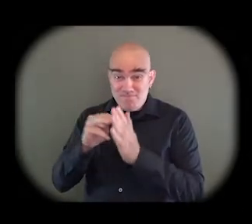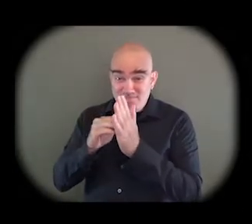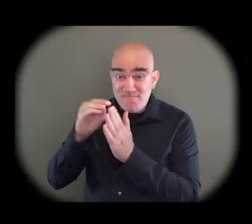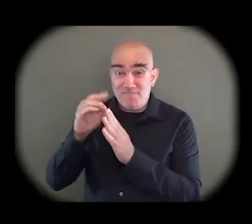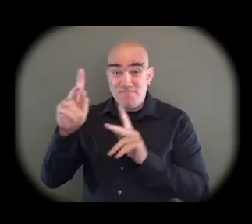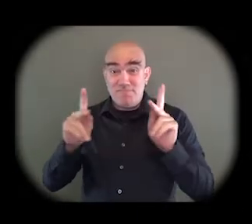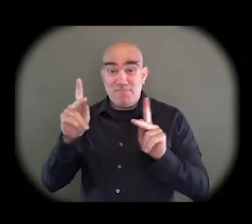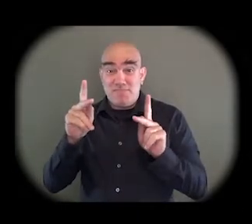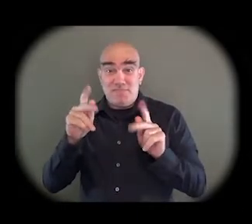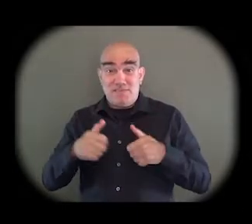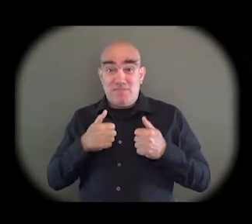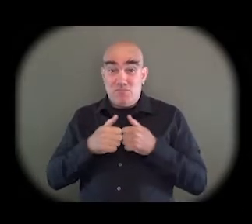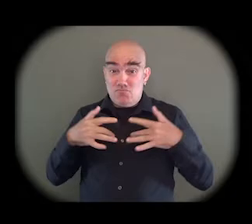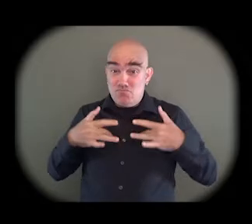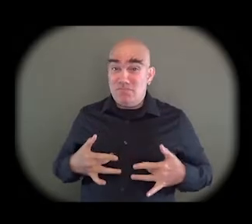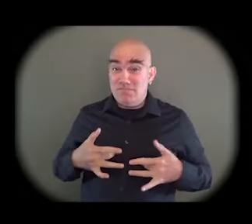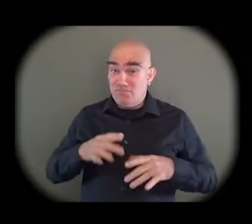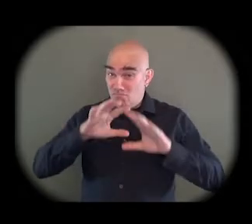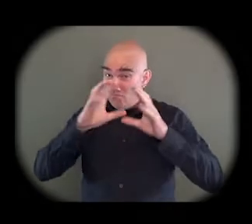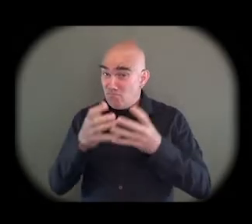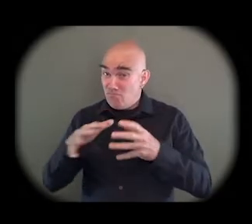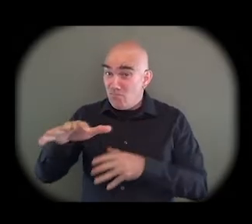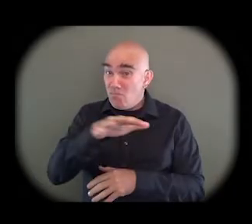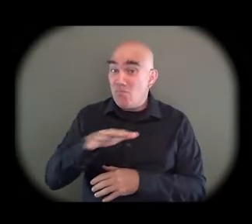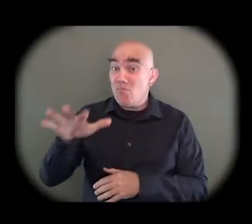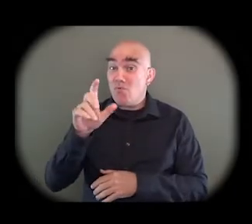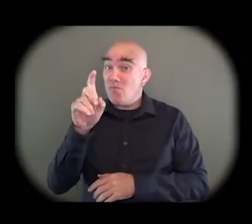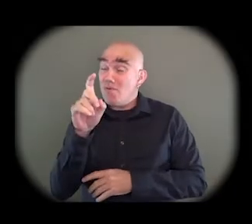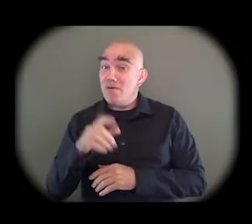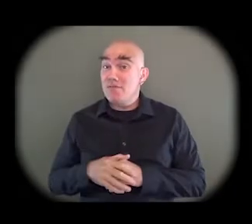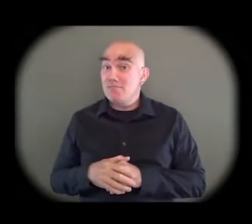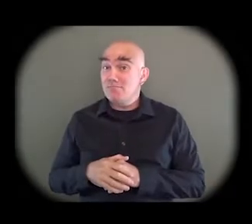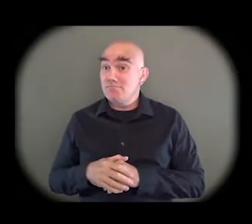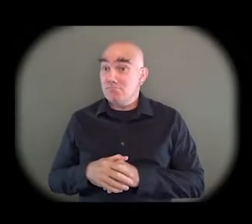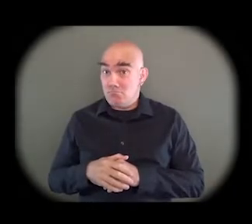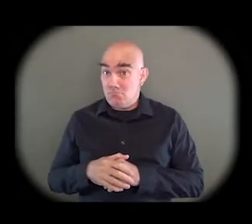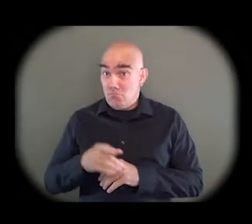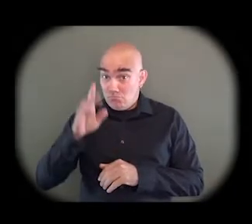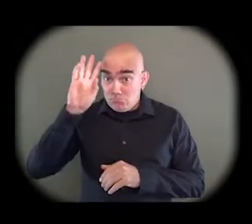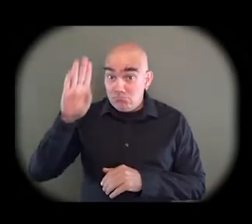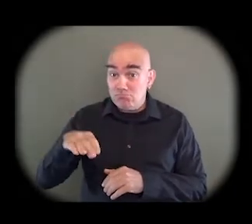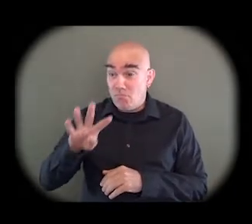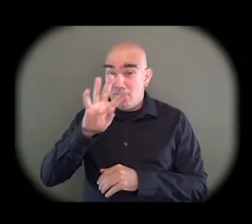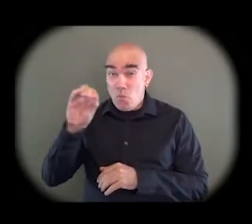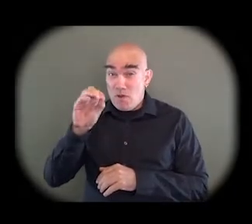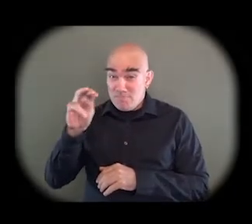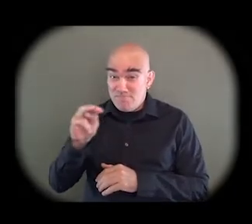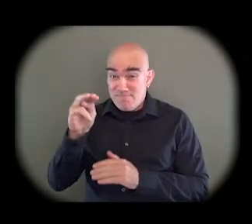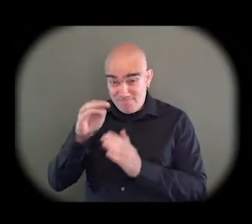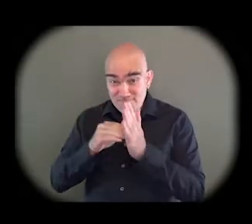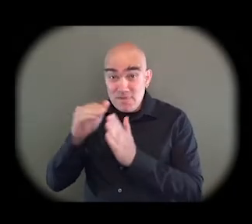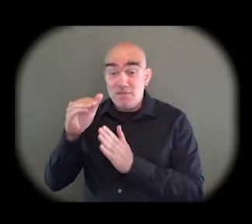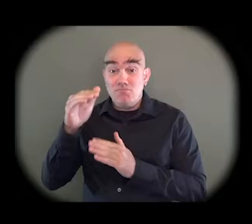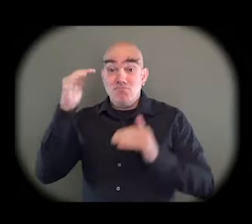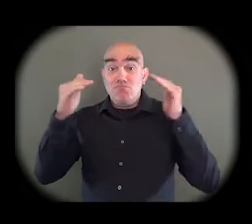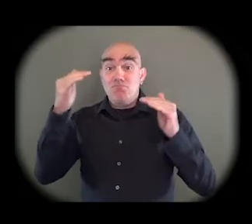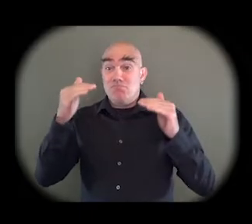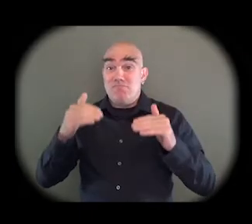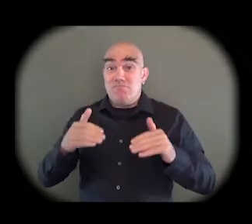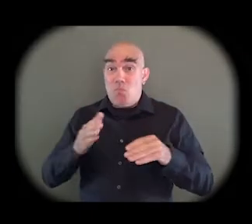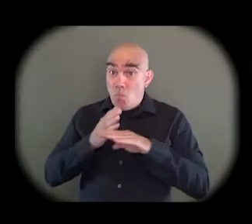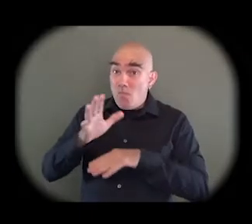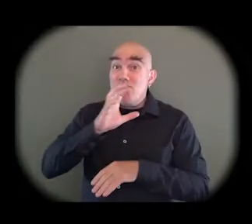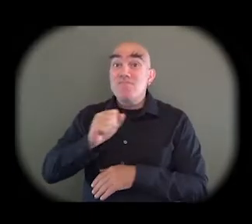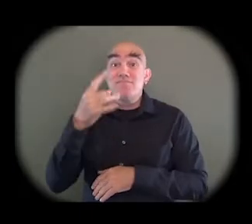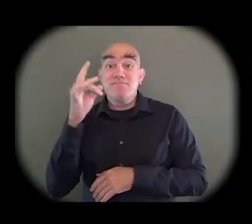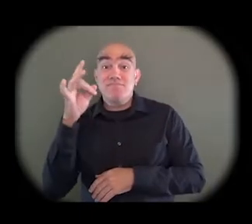that 264 million people live with depression worldwide, or that 40 million adults over the age